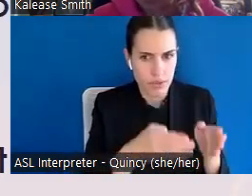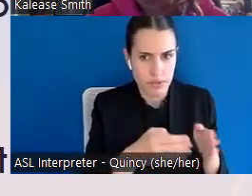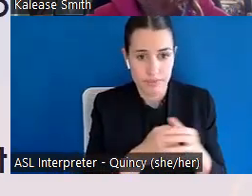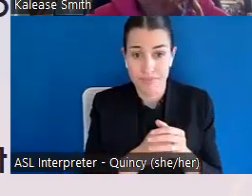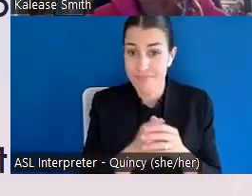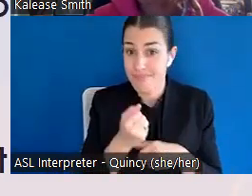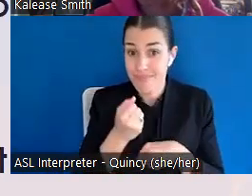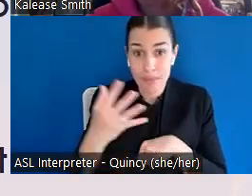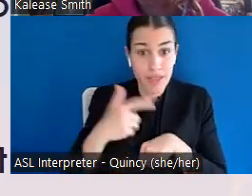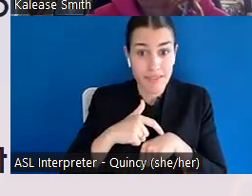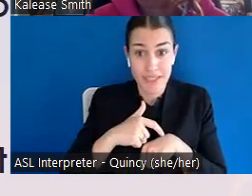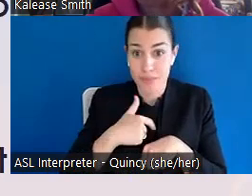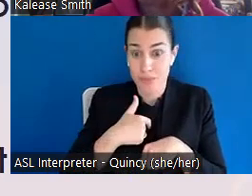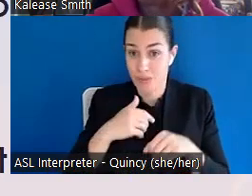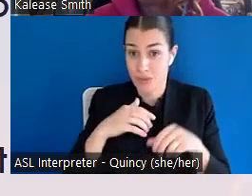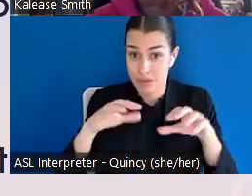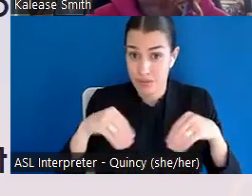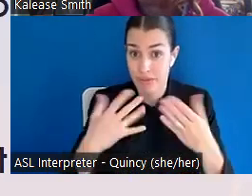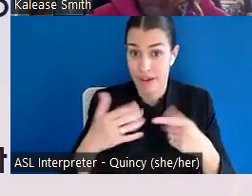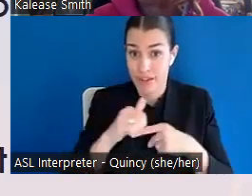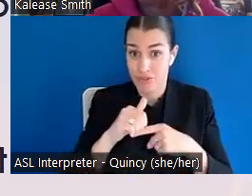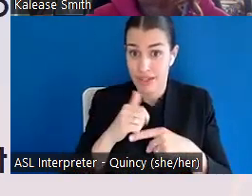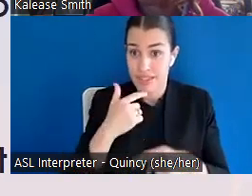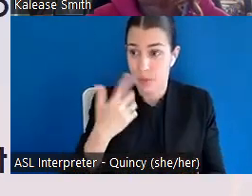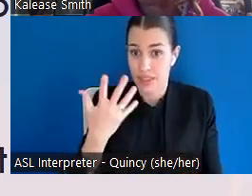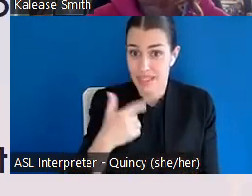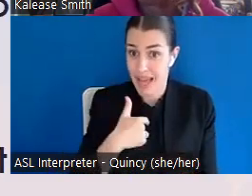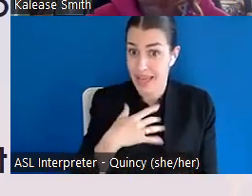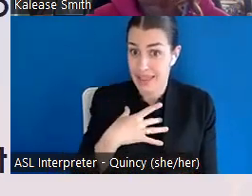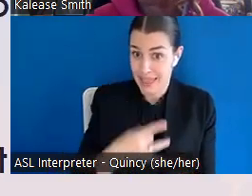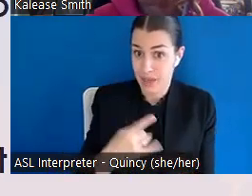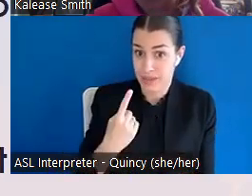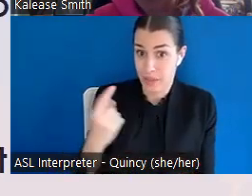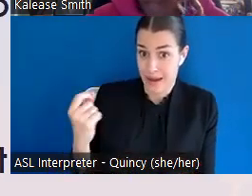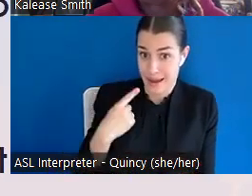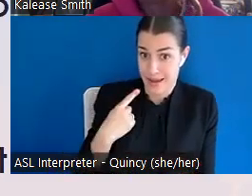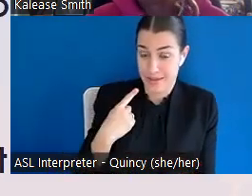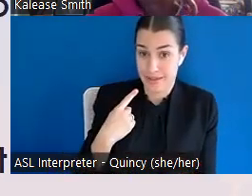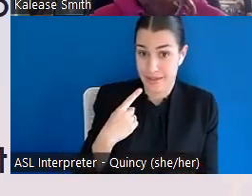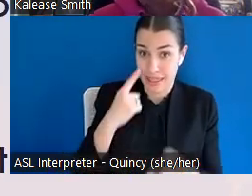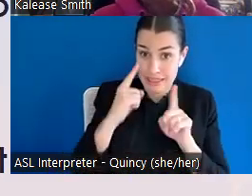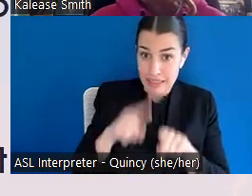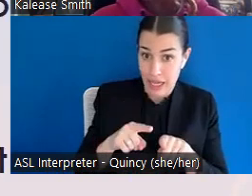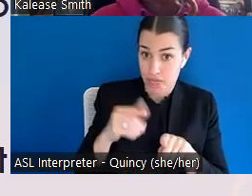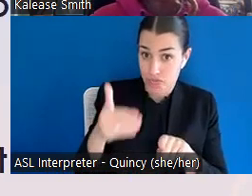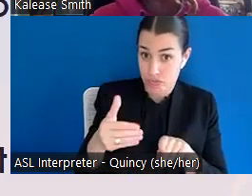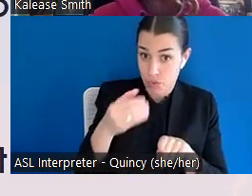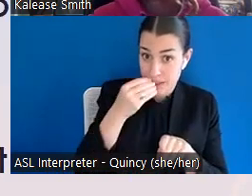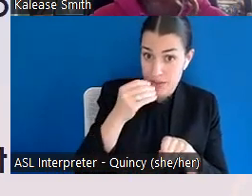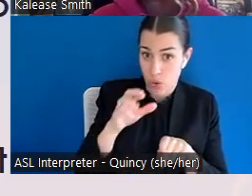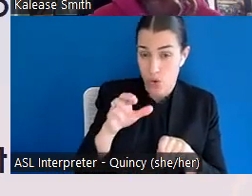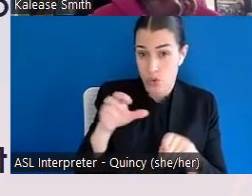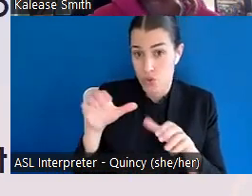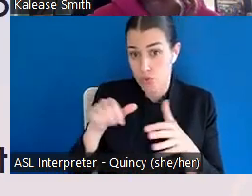these trainings, people would say that I love it when someone asks consent to kiss me or, do X, Y, Z, right? And so